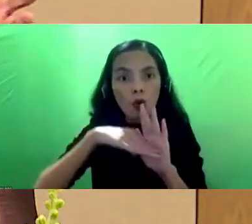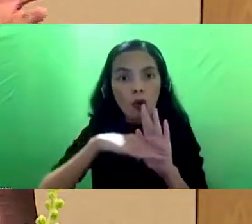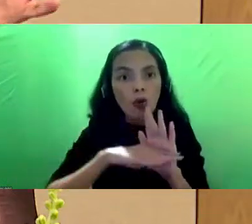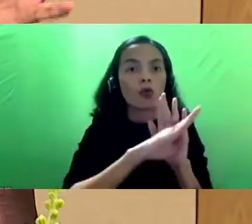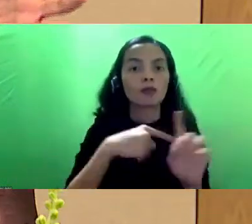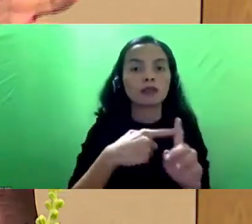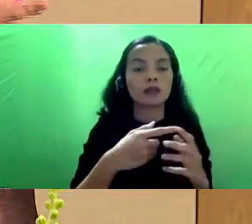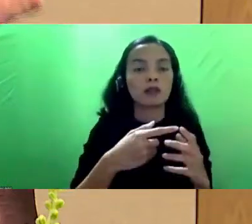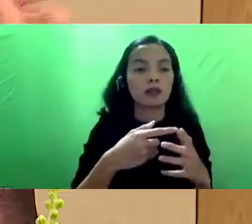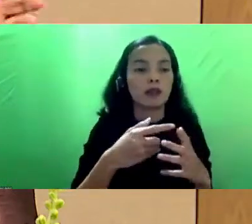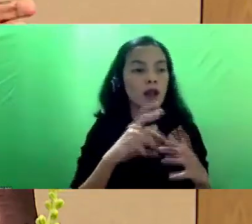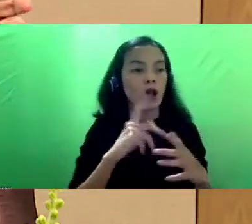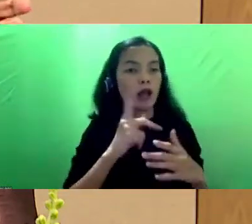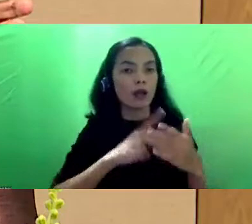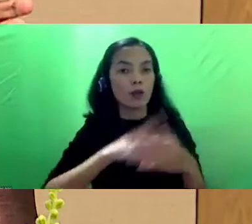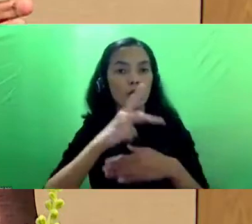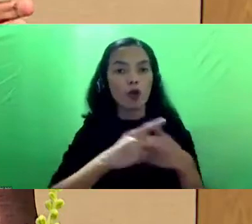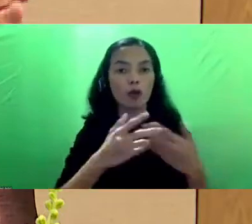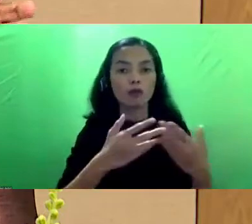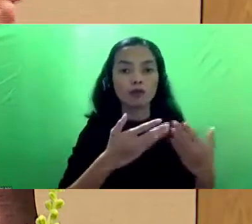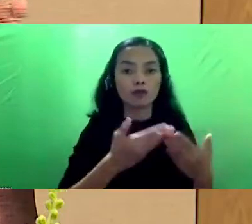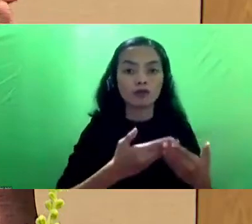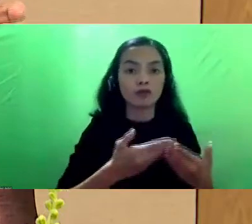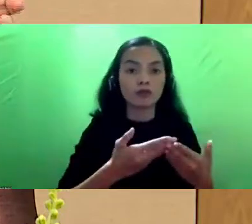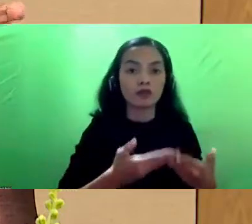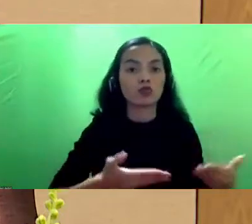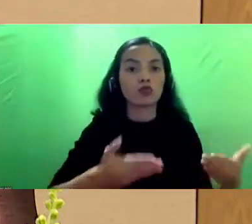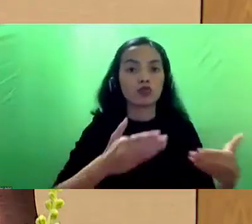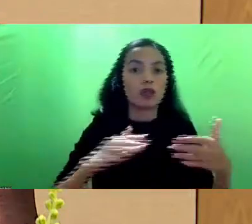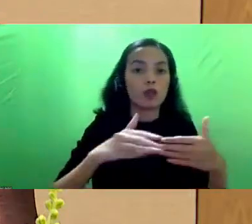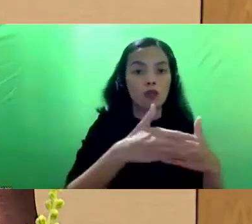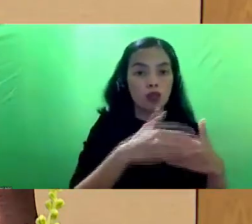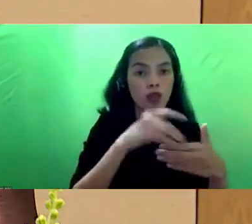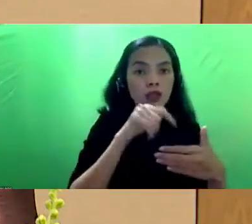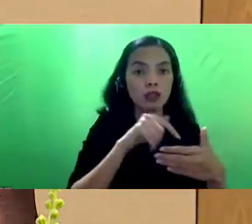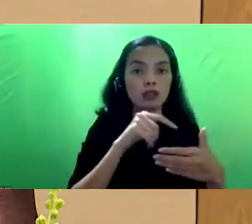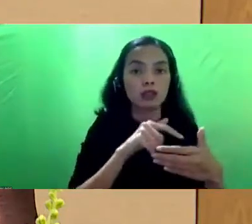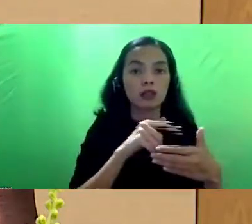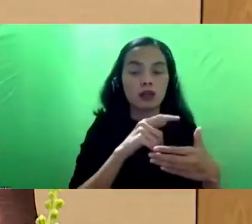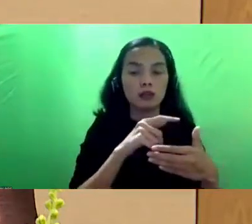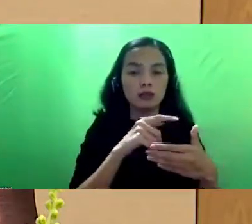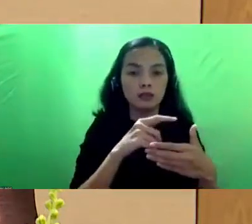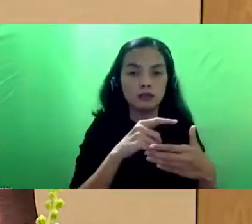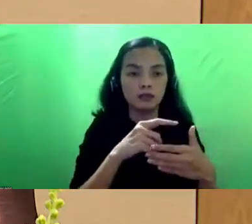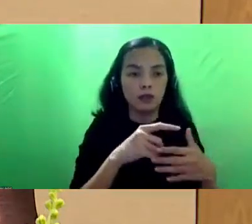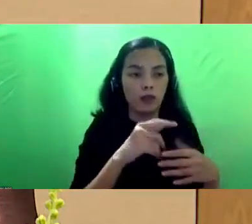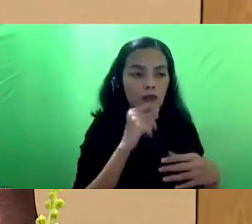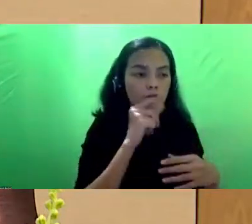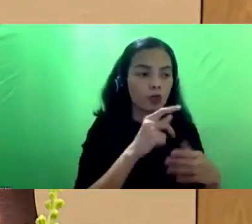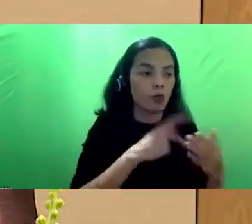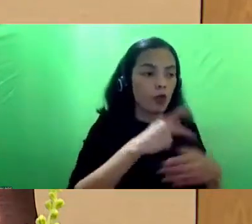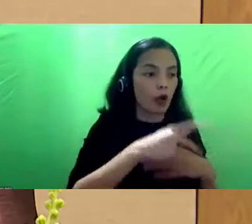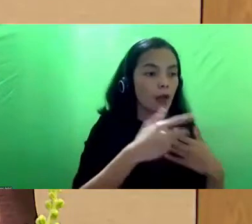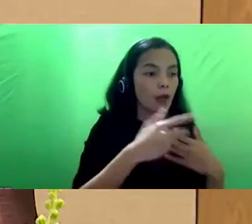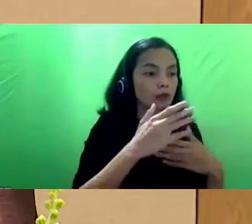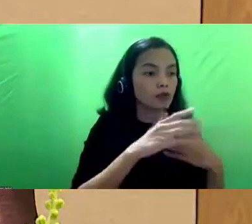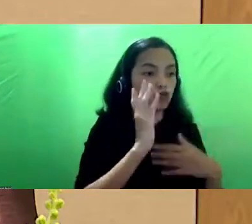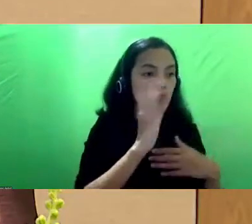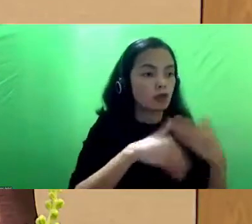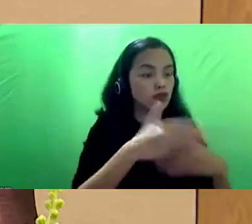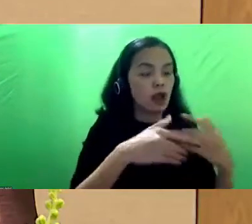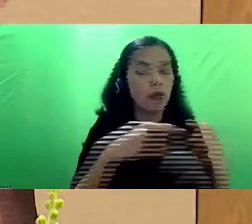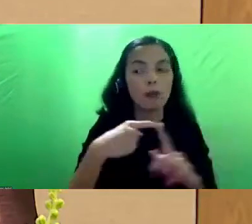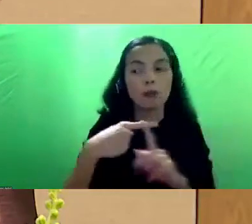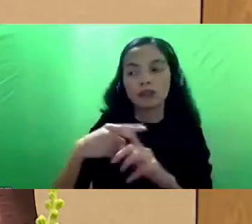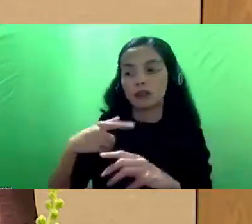program, one through the existing program, but also for the new program. I think many of you